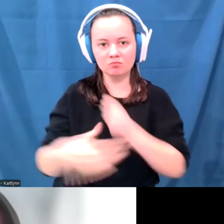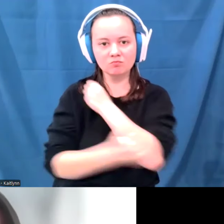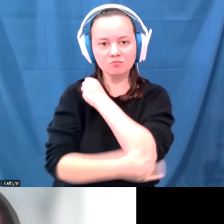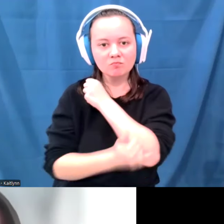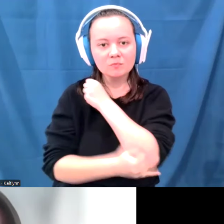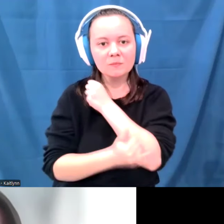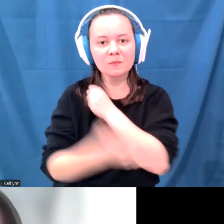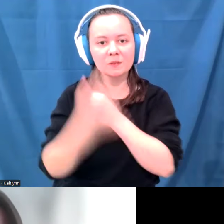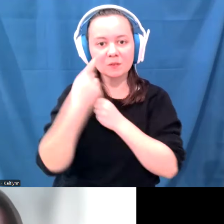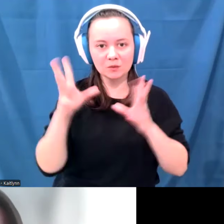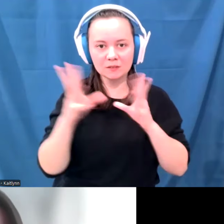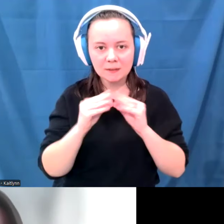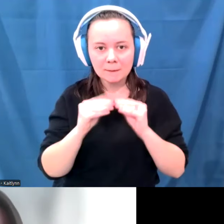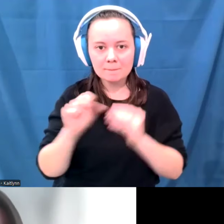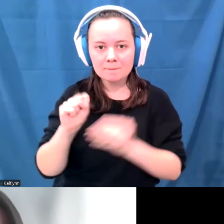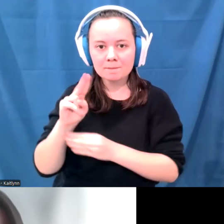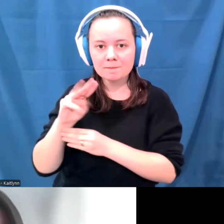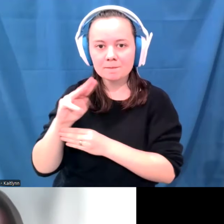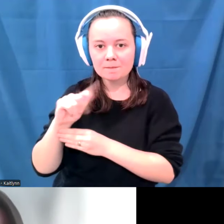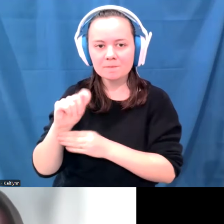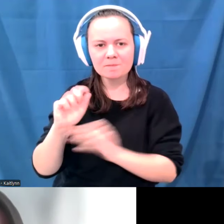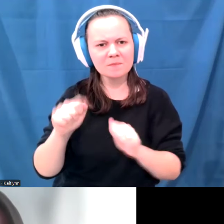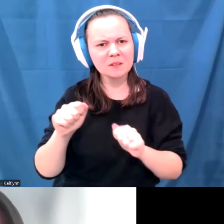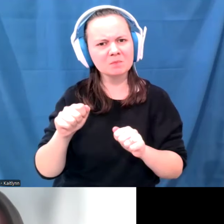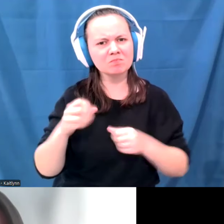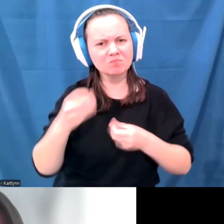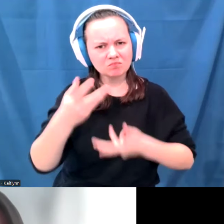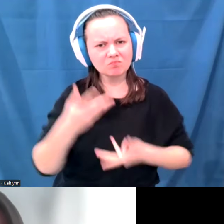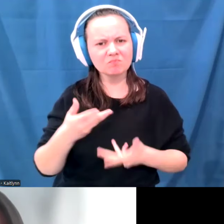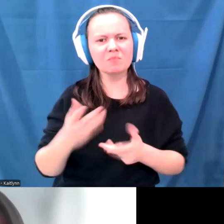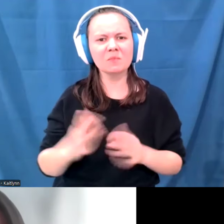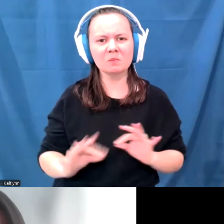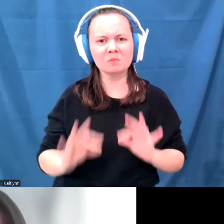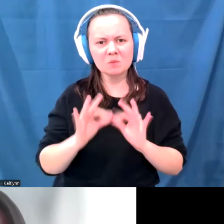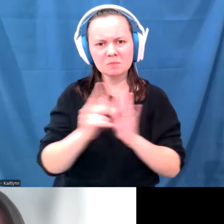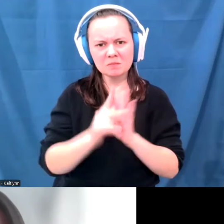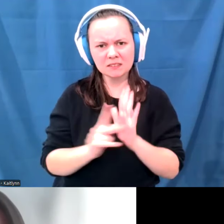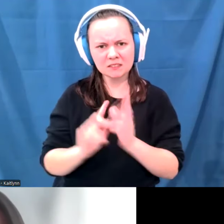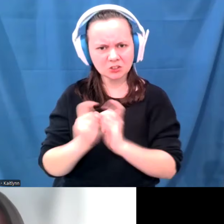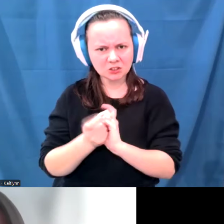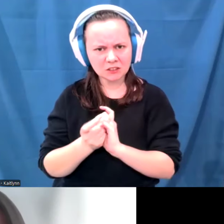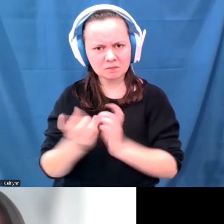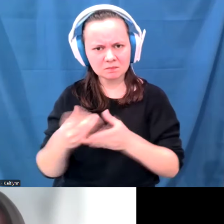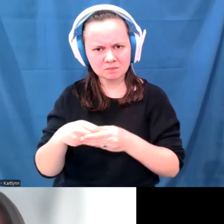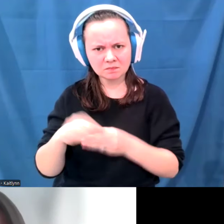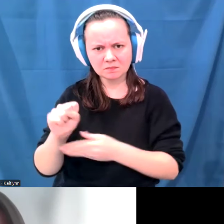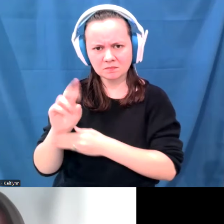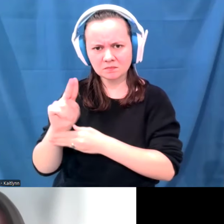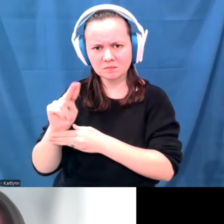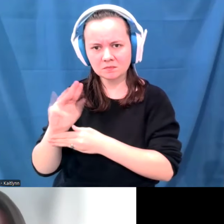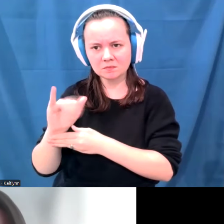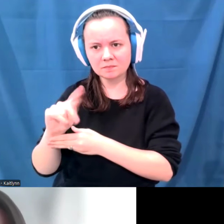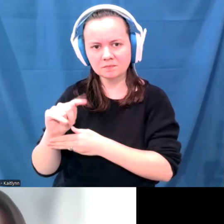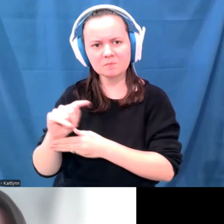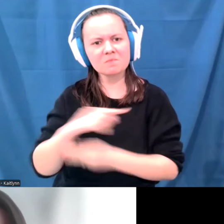some of the key policy recommendations from the summit? And what did we learn about the impact that paid direct care professional workforce